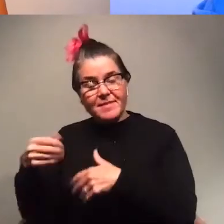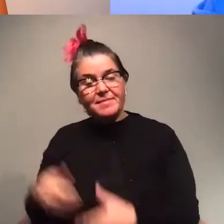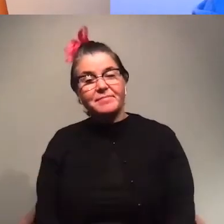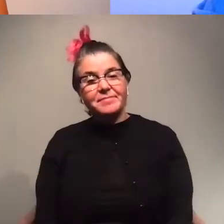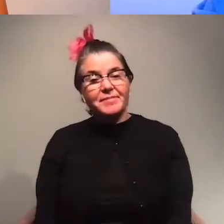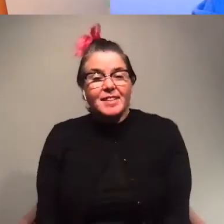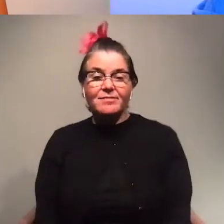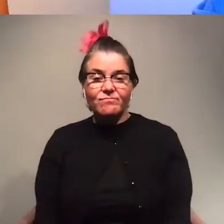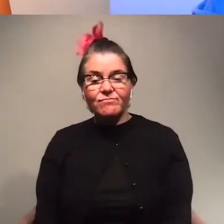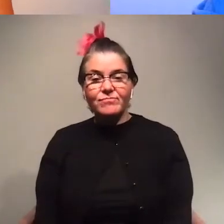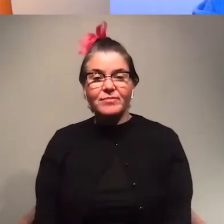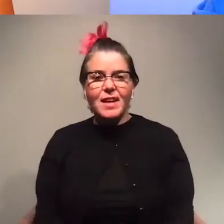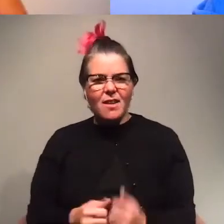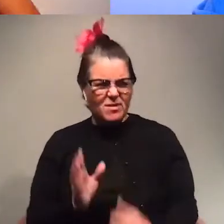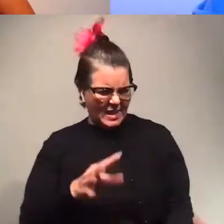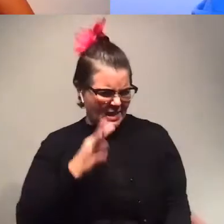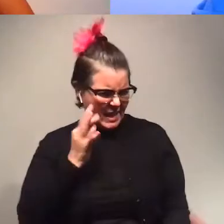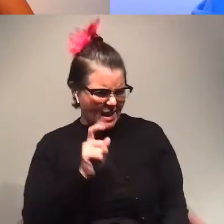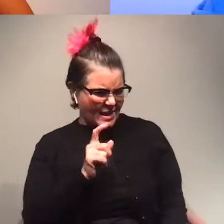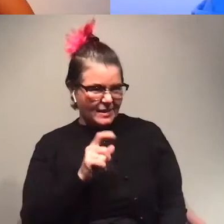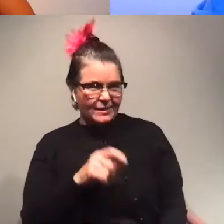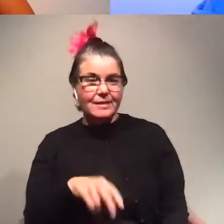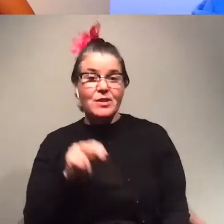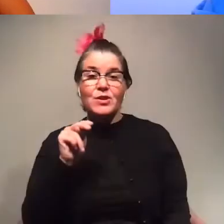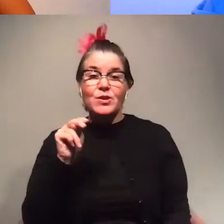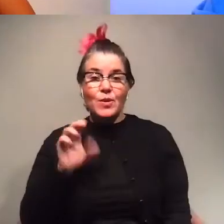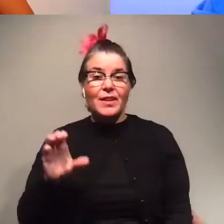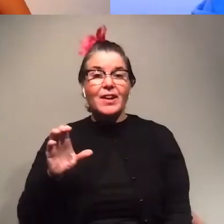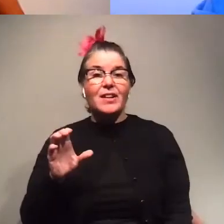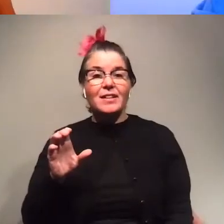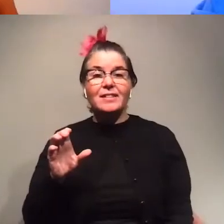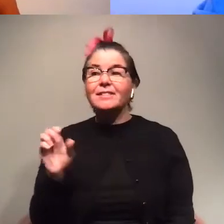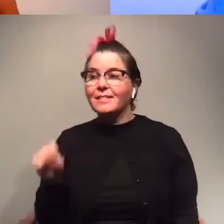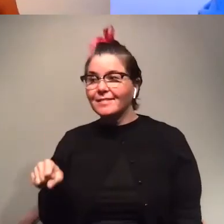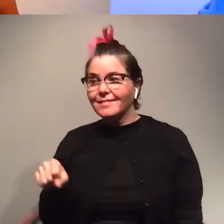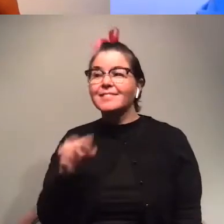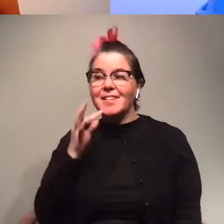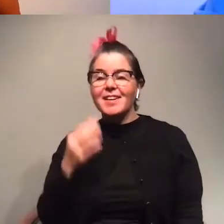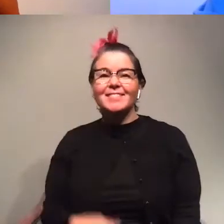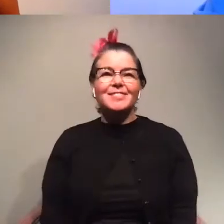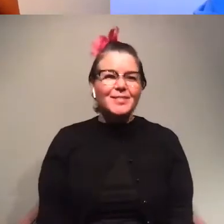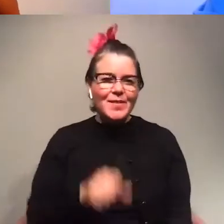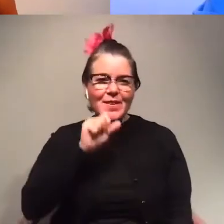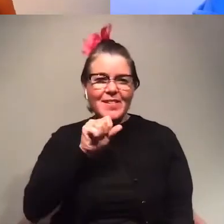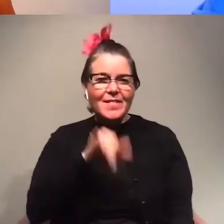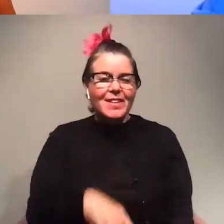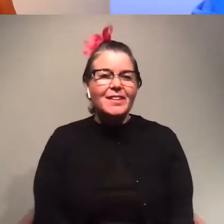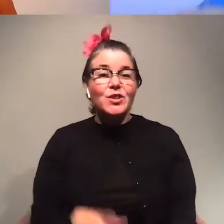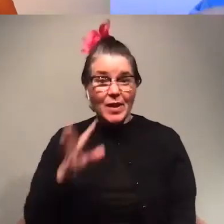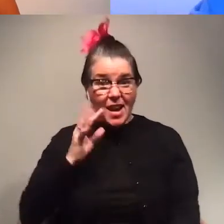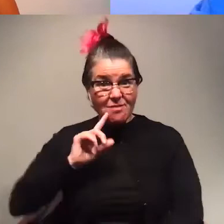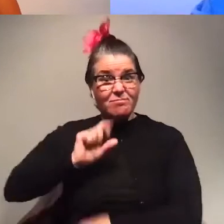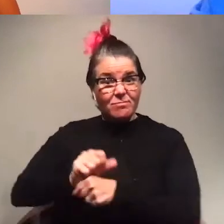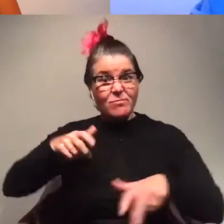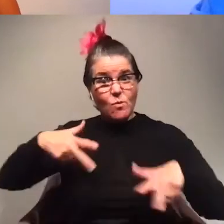my thing. And everyone's like, is that a cat in North Carolina? And I'm like, yes. Love that. So your cat actually will walk